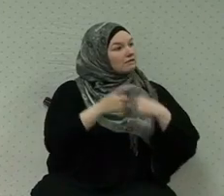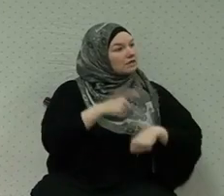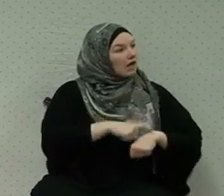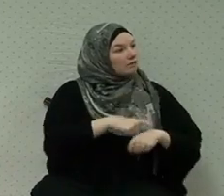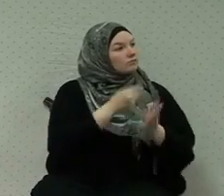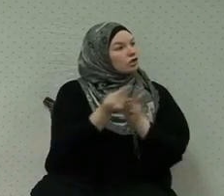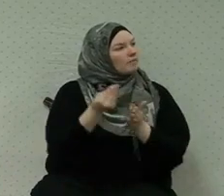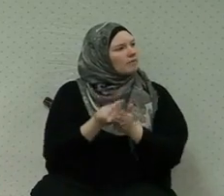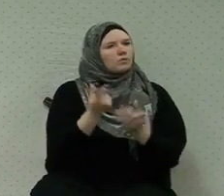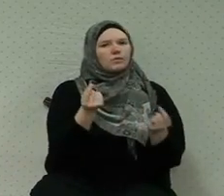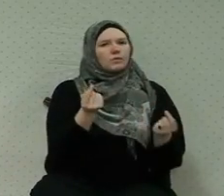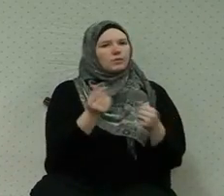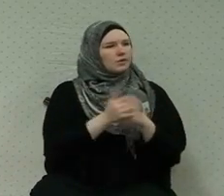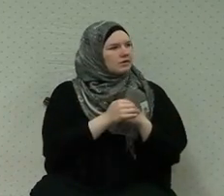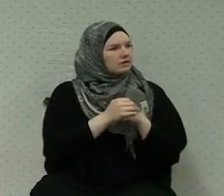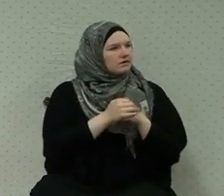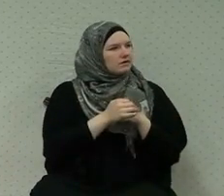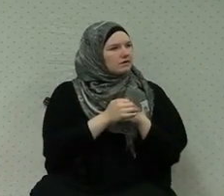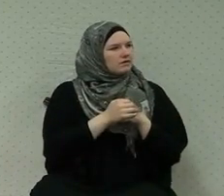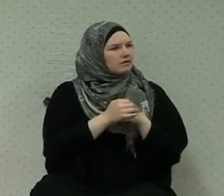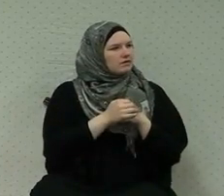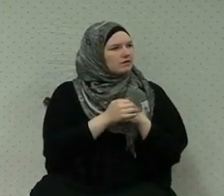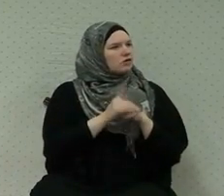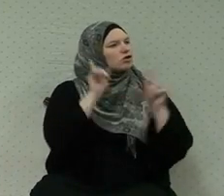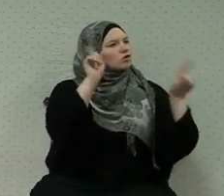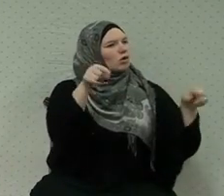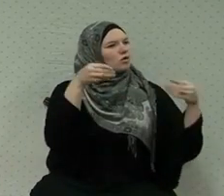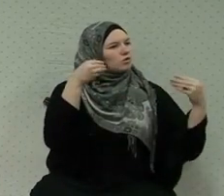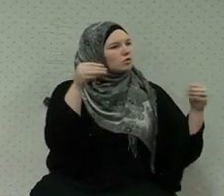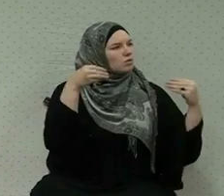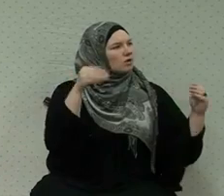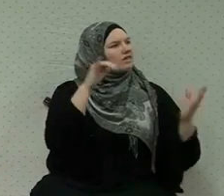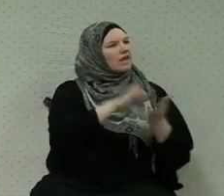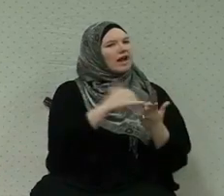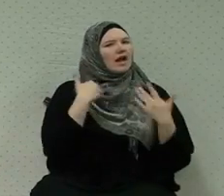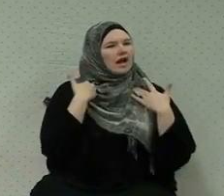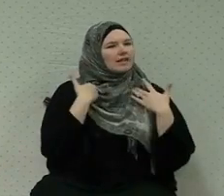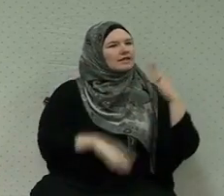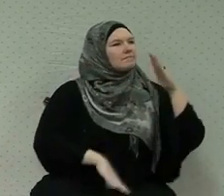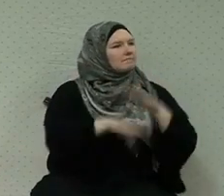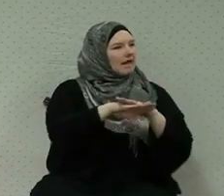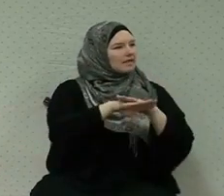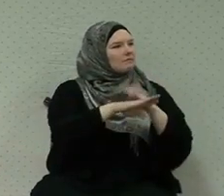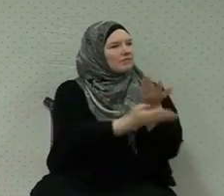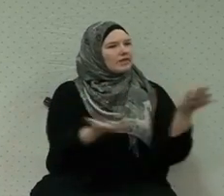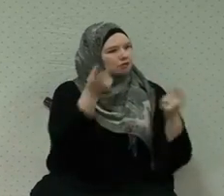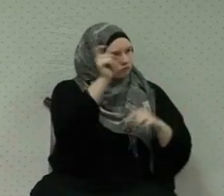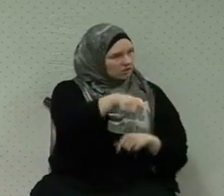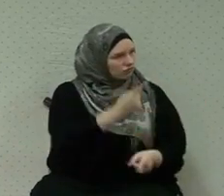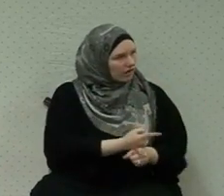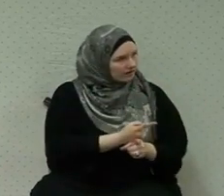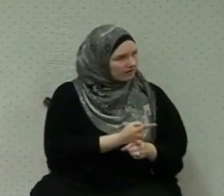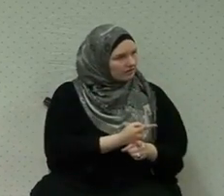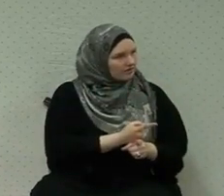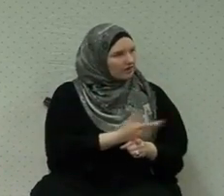shopping, what do? You go to the store that has the maximum items you need at